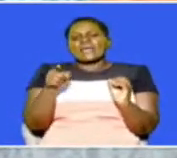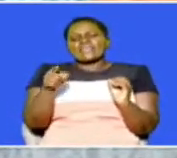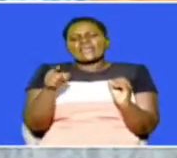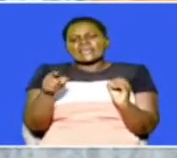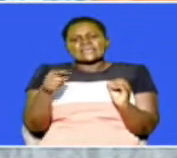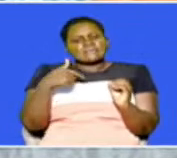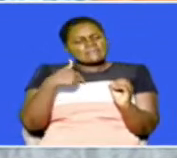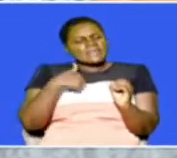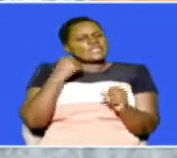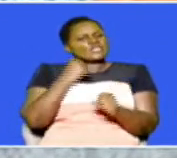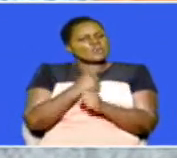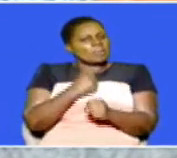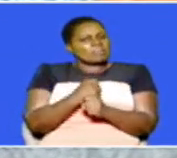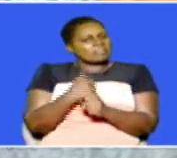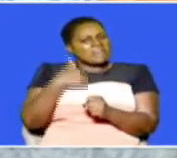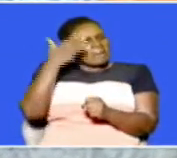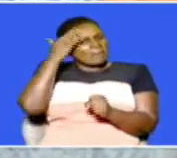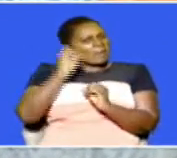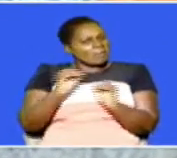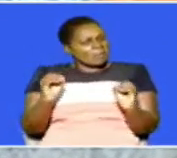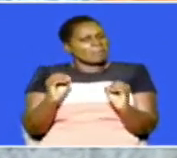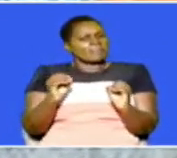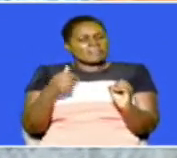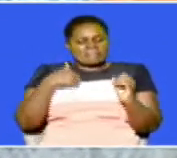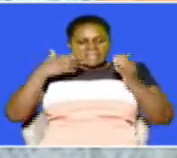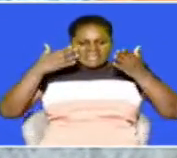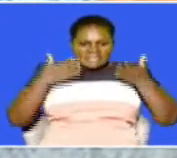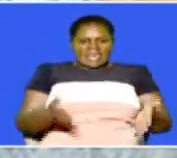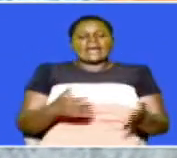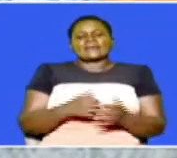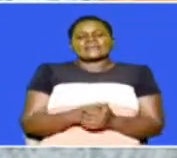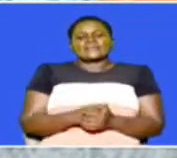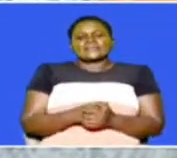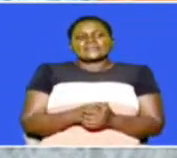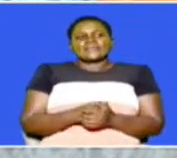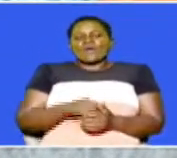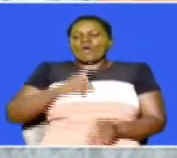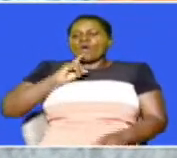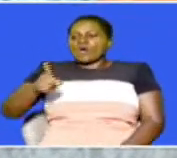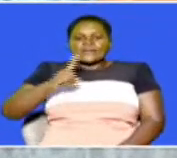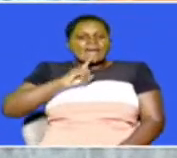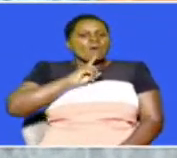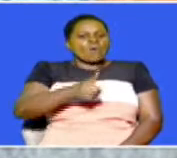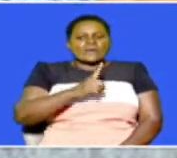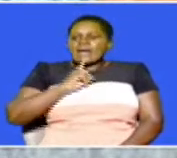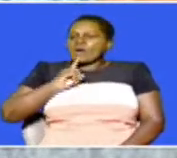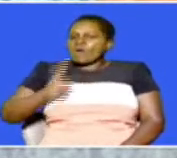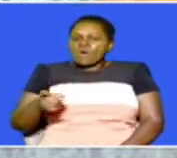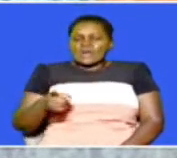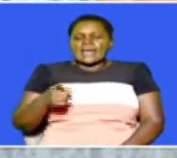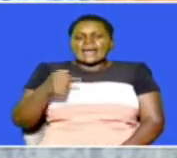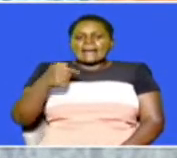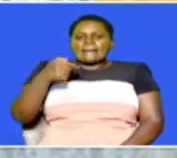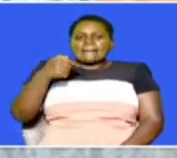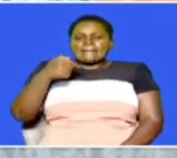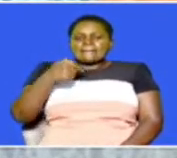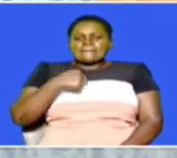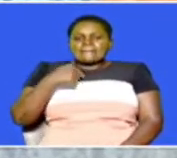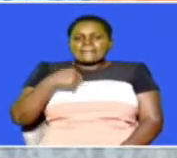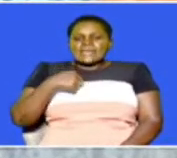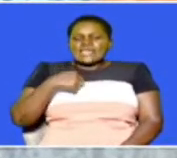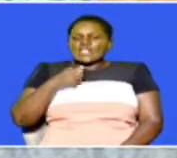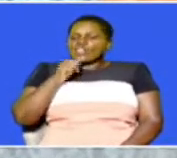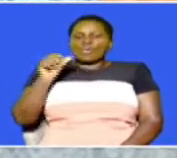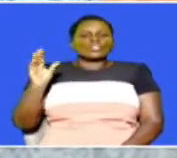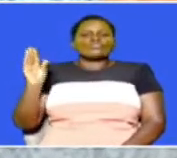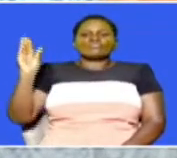is what I was going to face. And then here you are, there were points of order that I should not